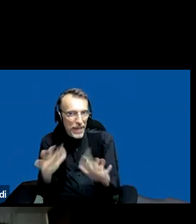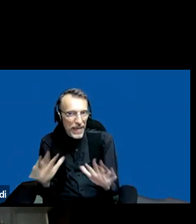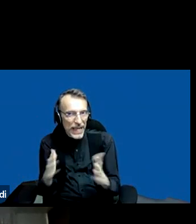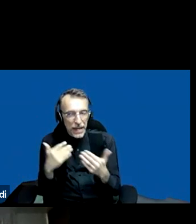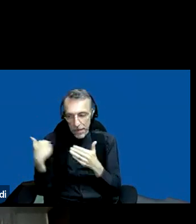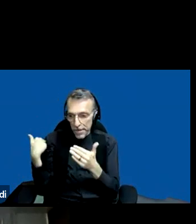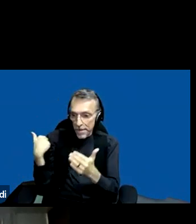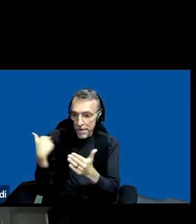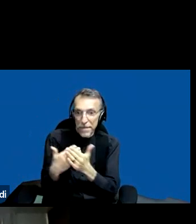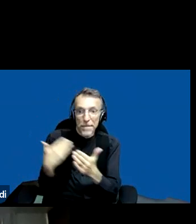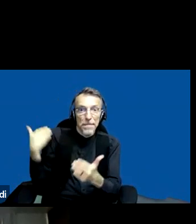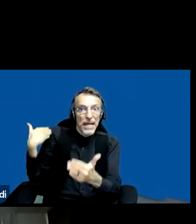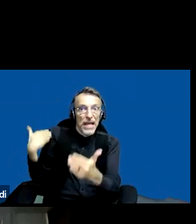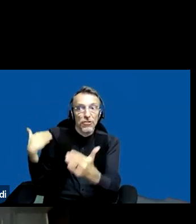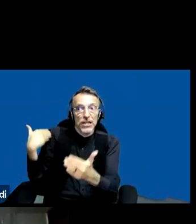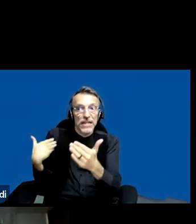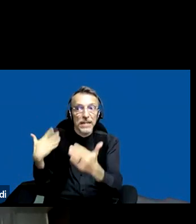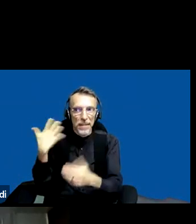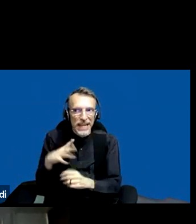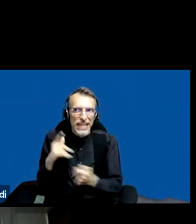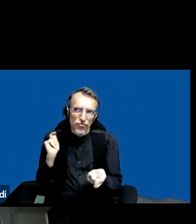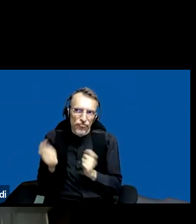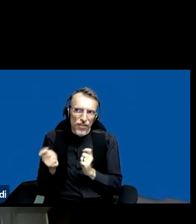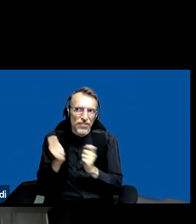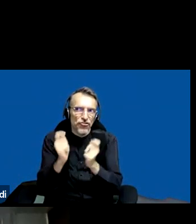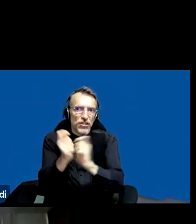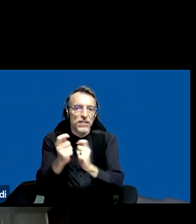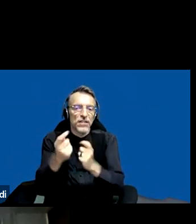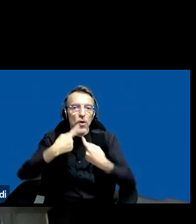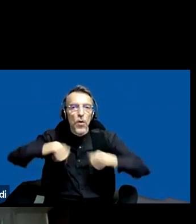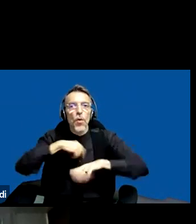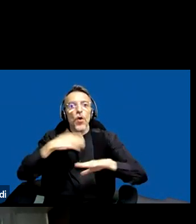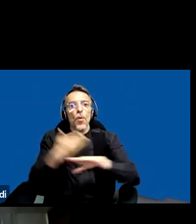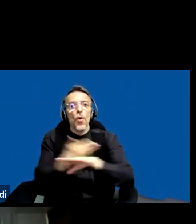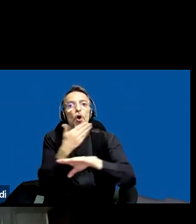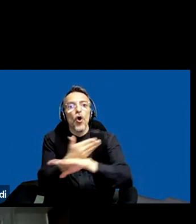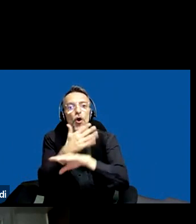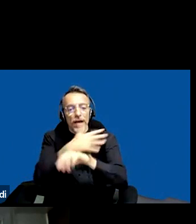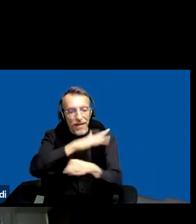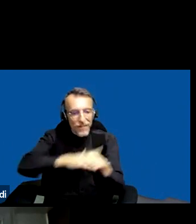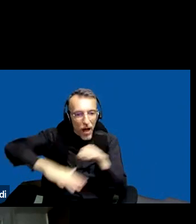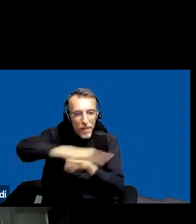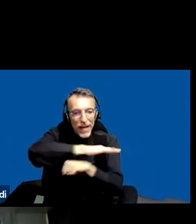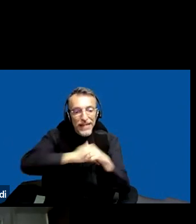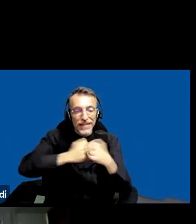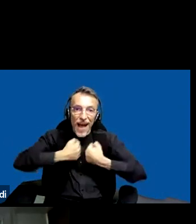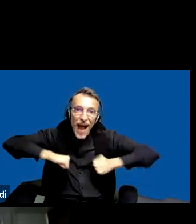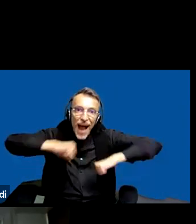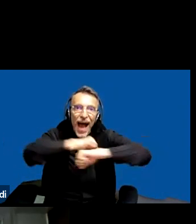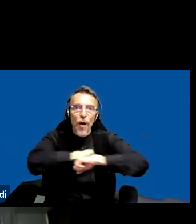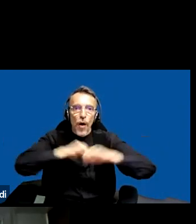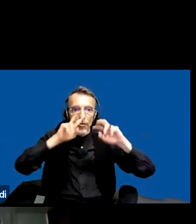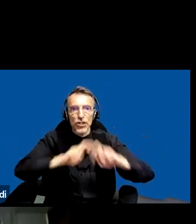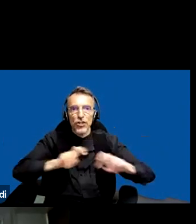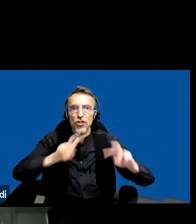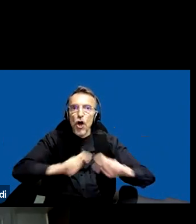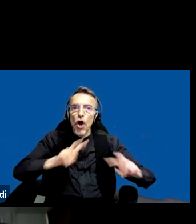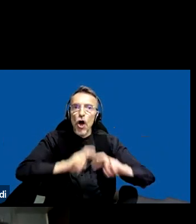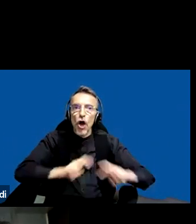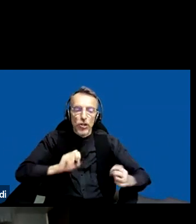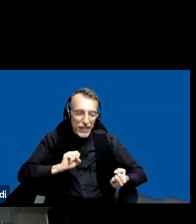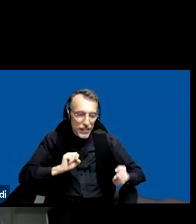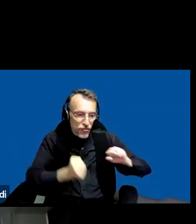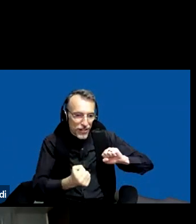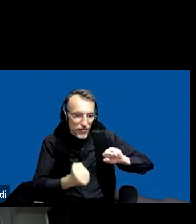doubt there are many changes, and our work environments and our research is rapidly being transformed as